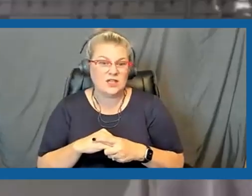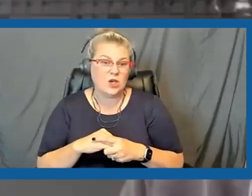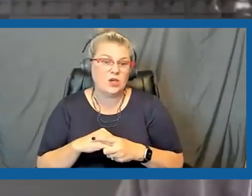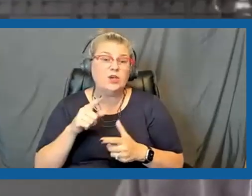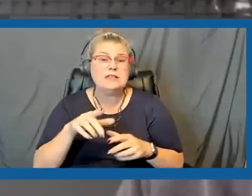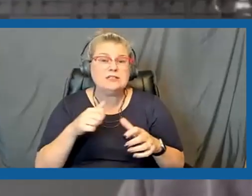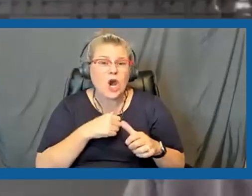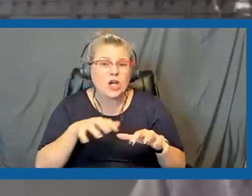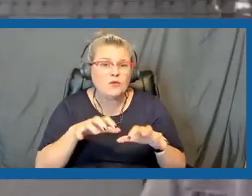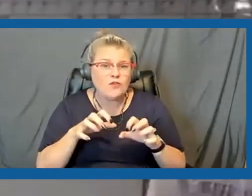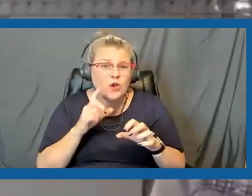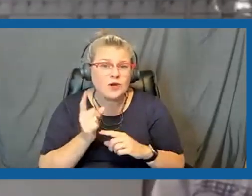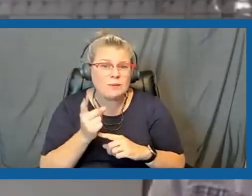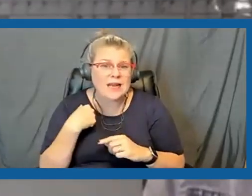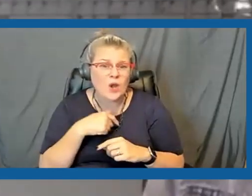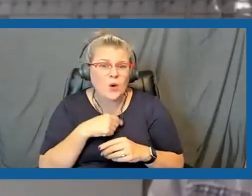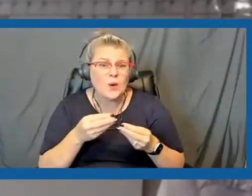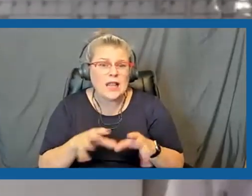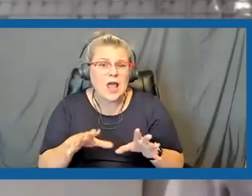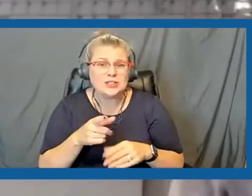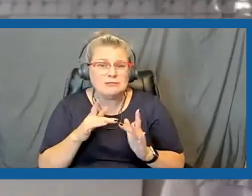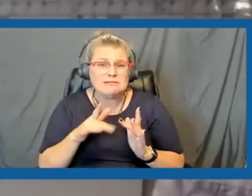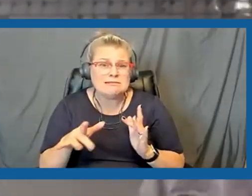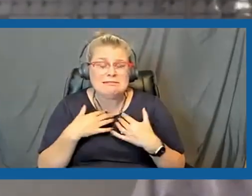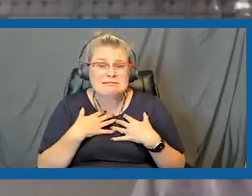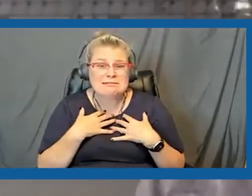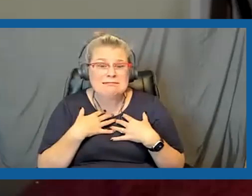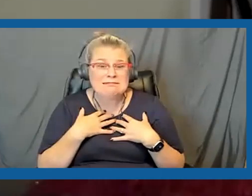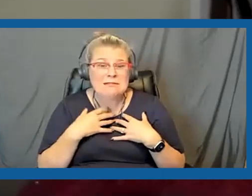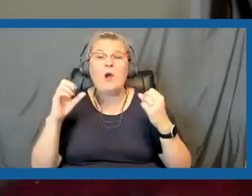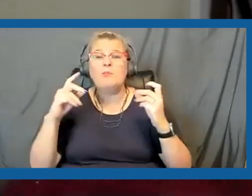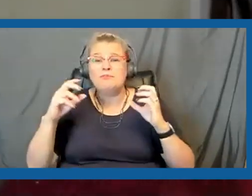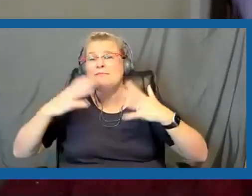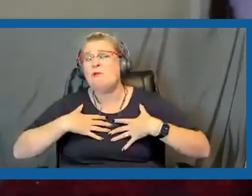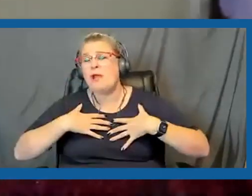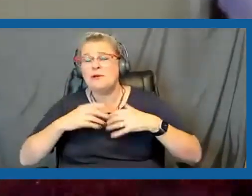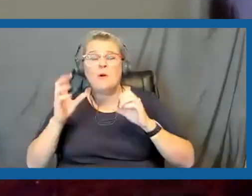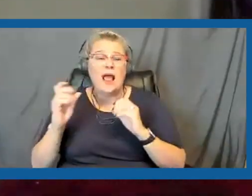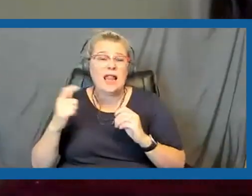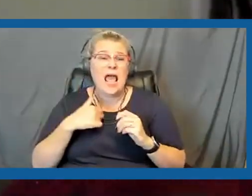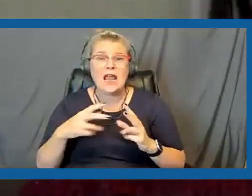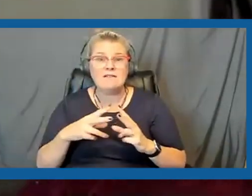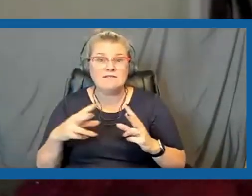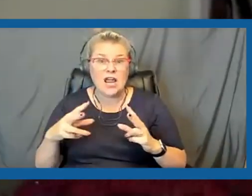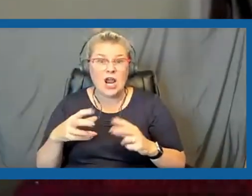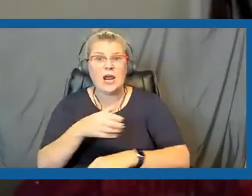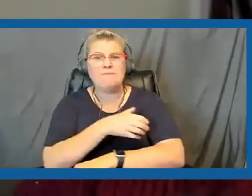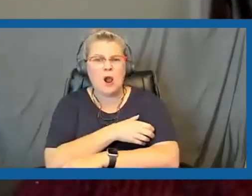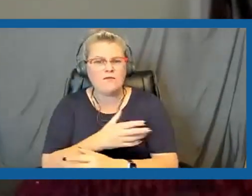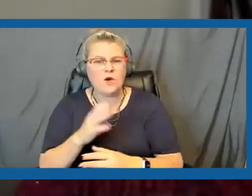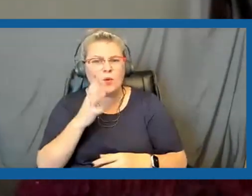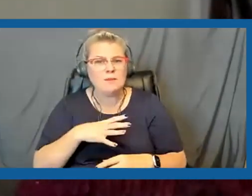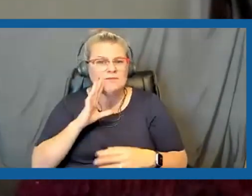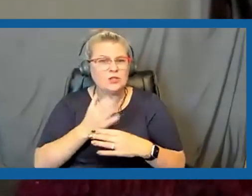sorry, I would you also froze be- for a minute. oh no, okay, well, thank Sorry. you to very powerful women for sharing their